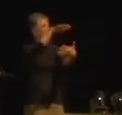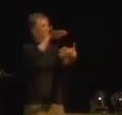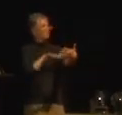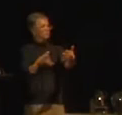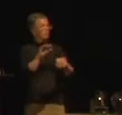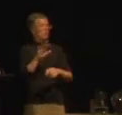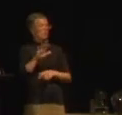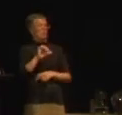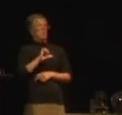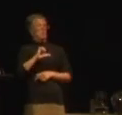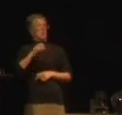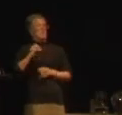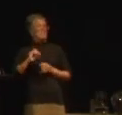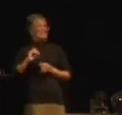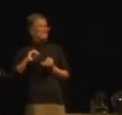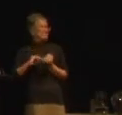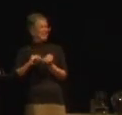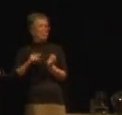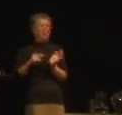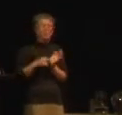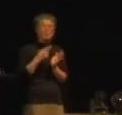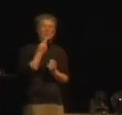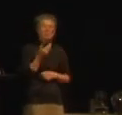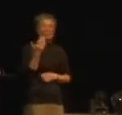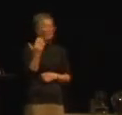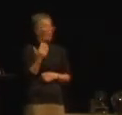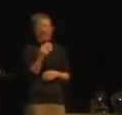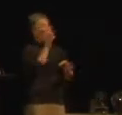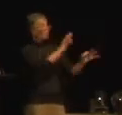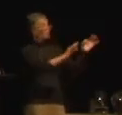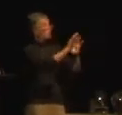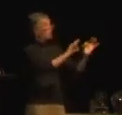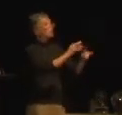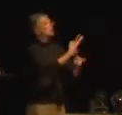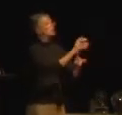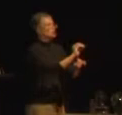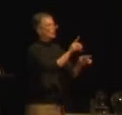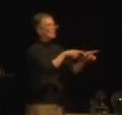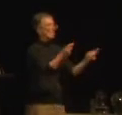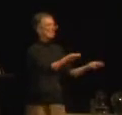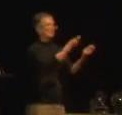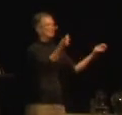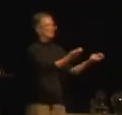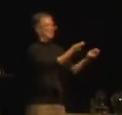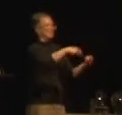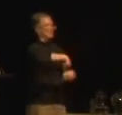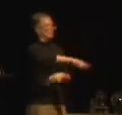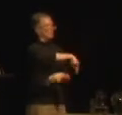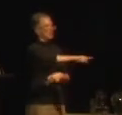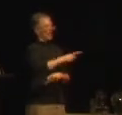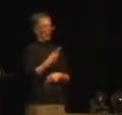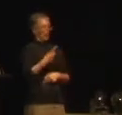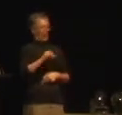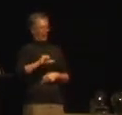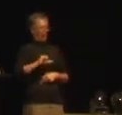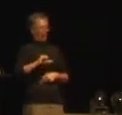since the 1990s. As Thomason mentioned, Google's 20-year anniversary is this year. 1998 was 20 years ago. That might not